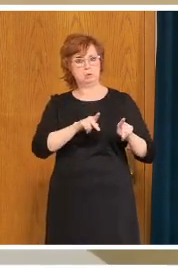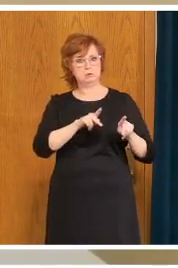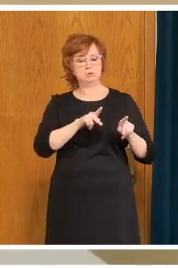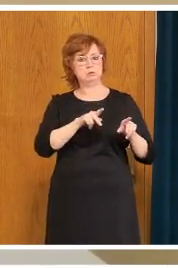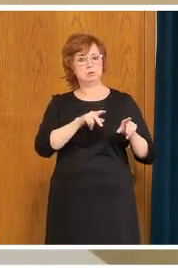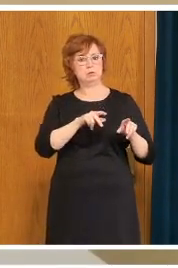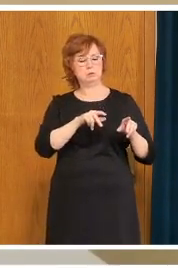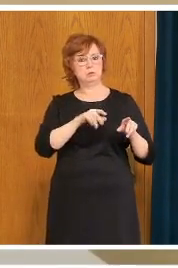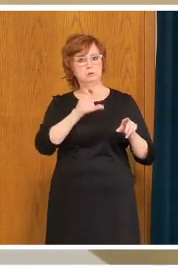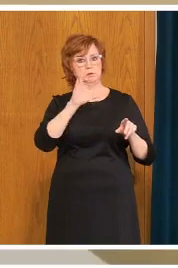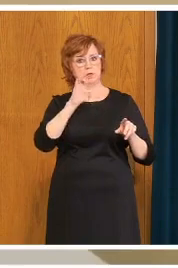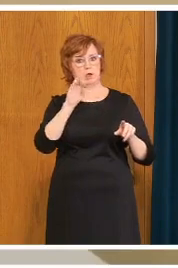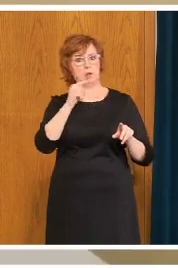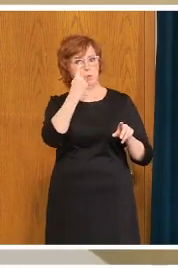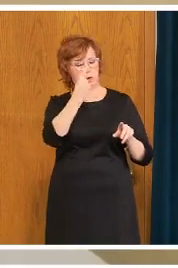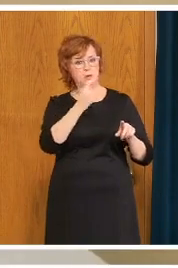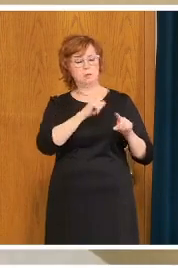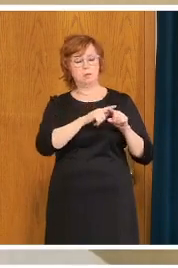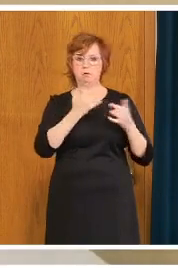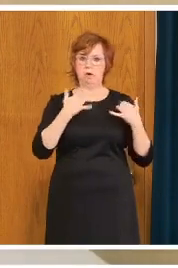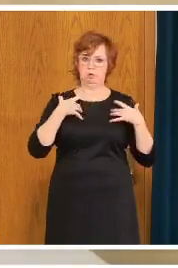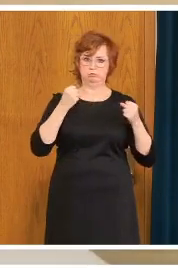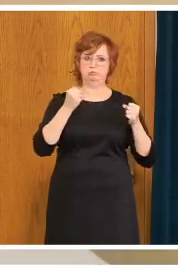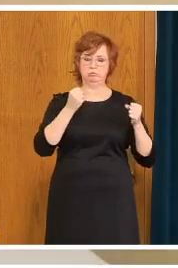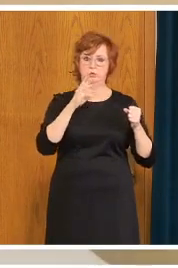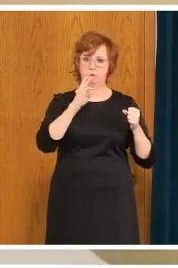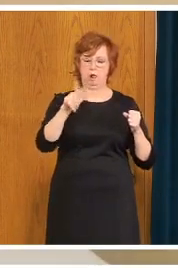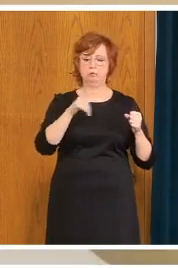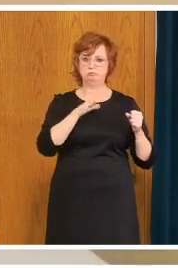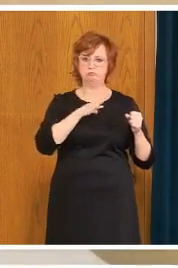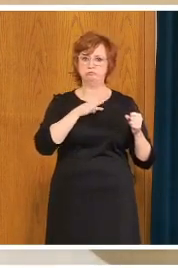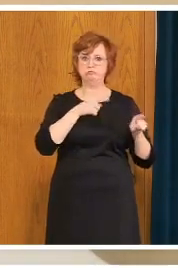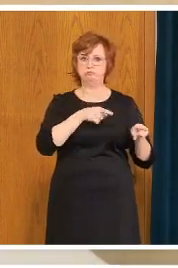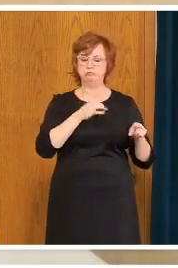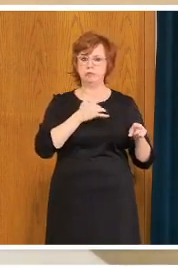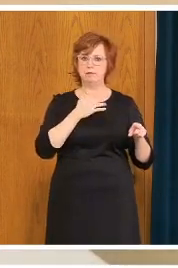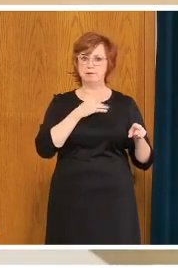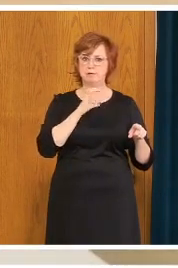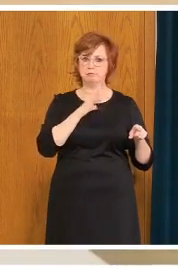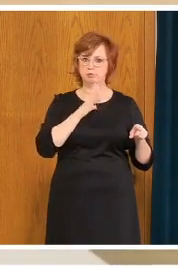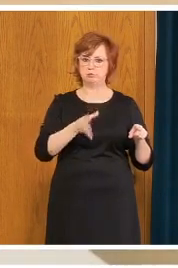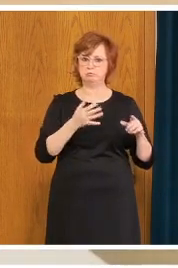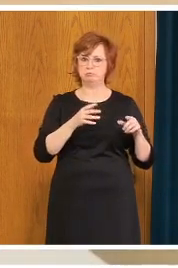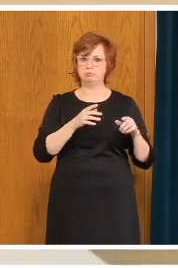we understand that adverse events from vaccine are extremely rare, there's a